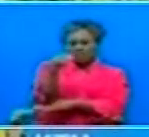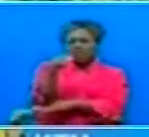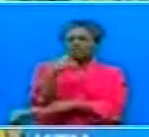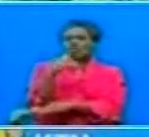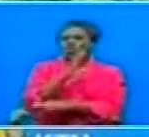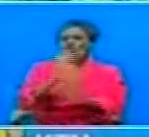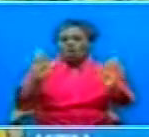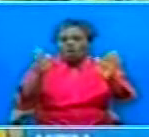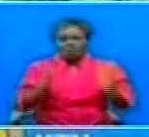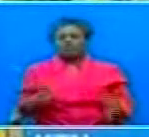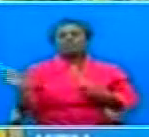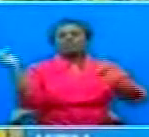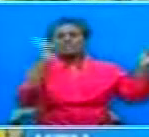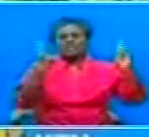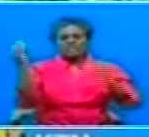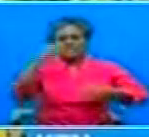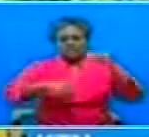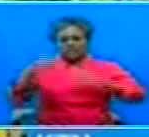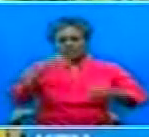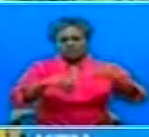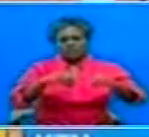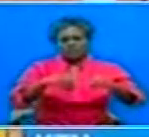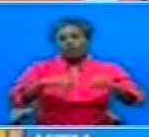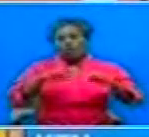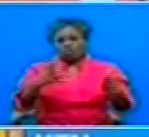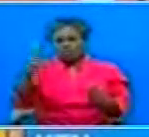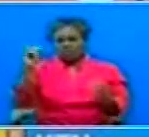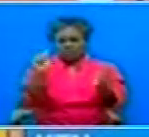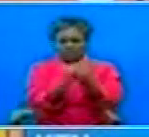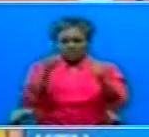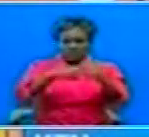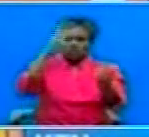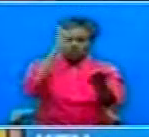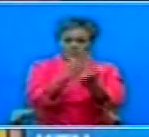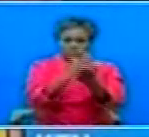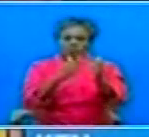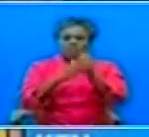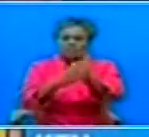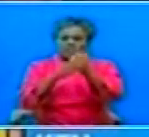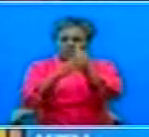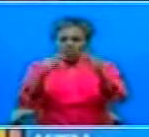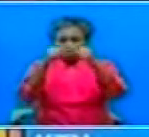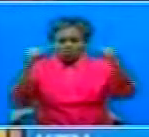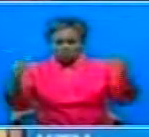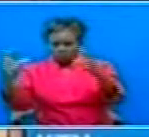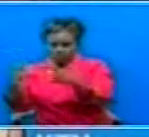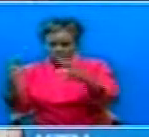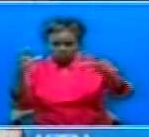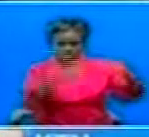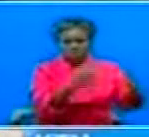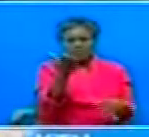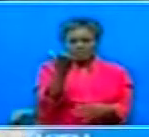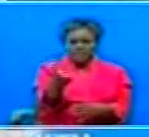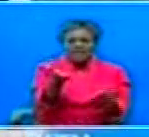go for an election unless it is 2017. In fact, leading figures in the two opposing sides in the county